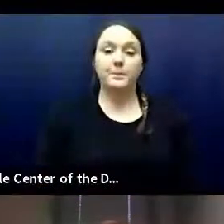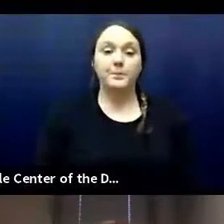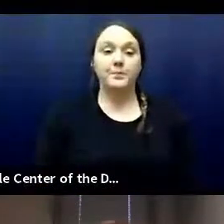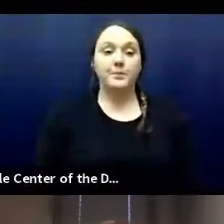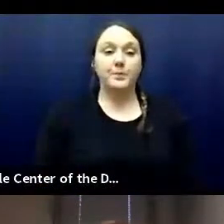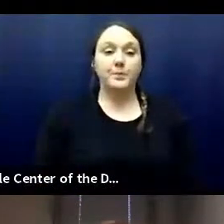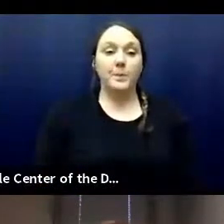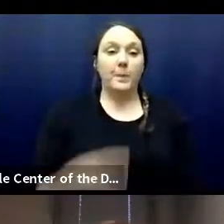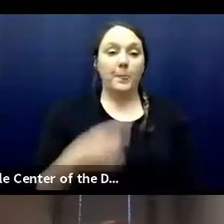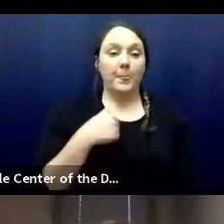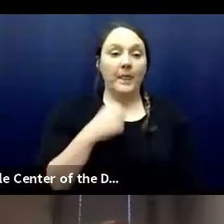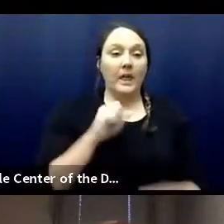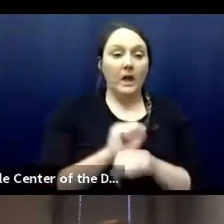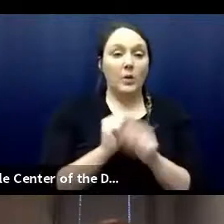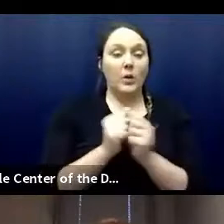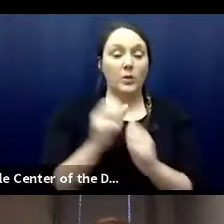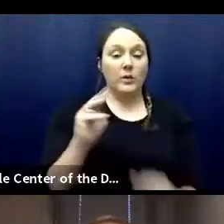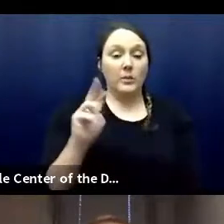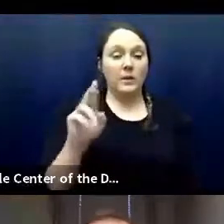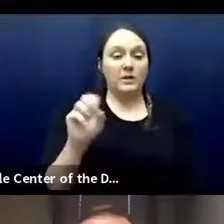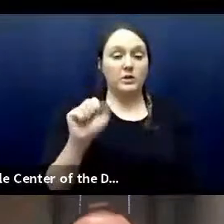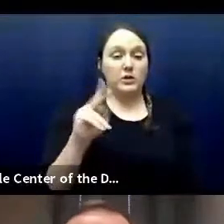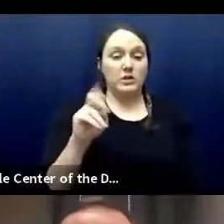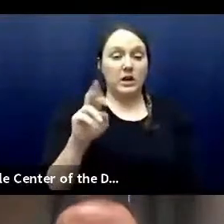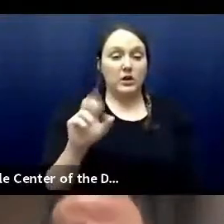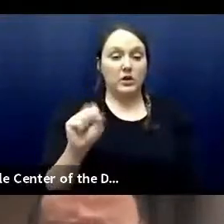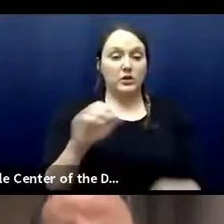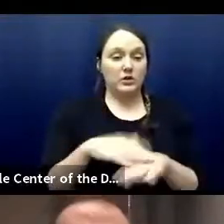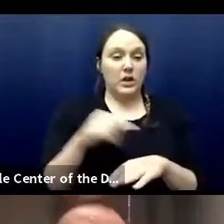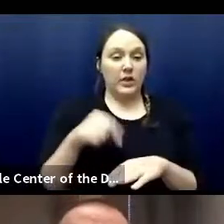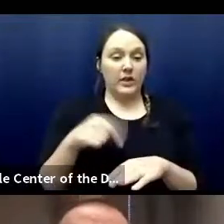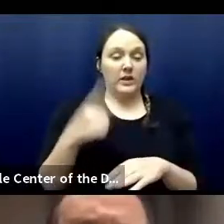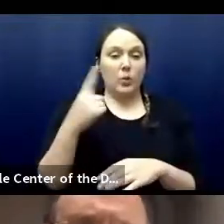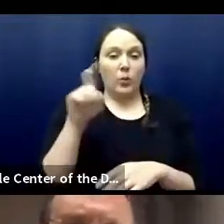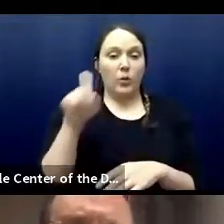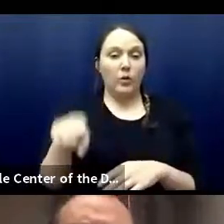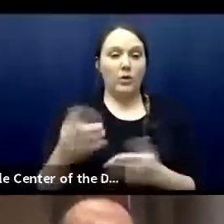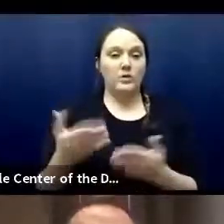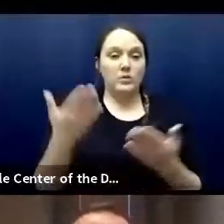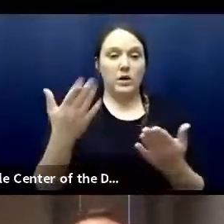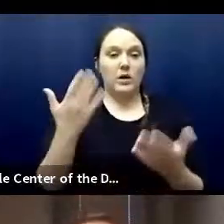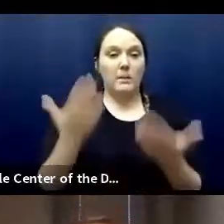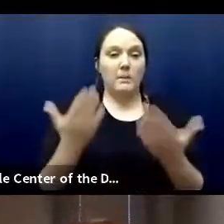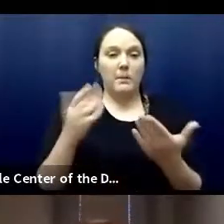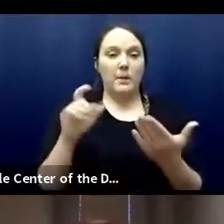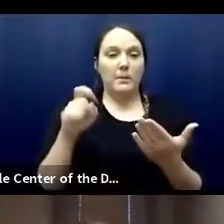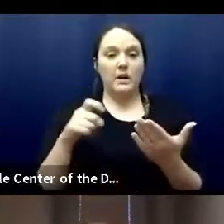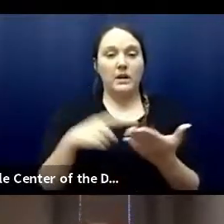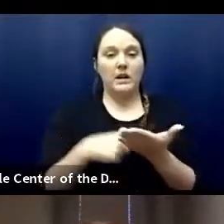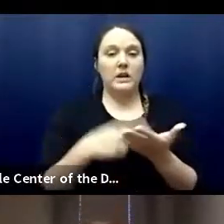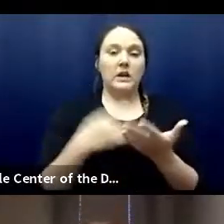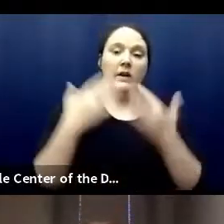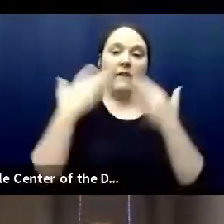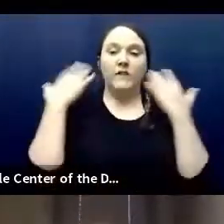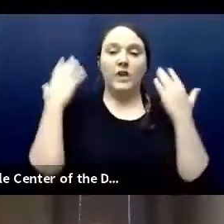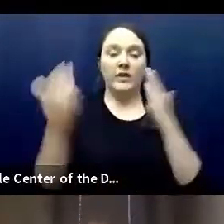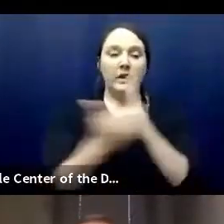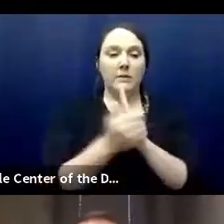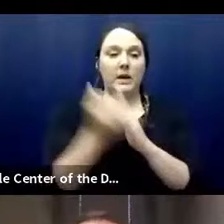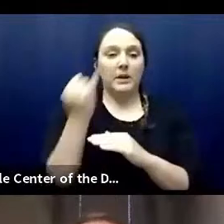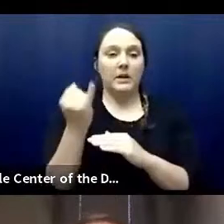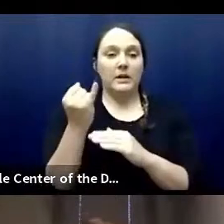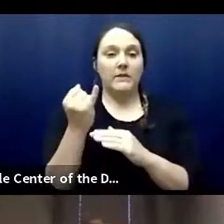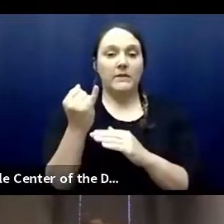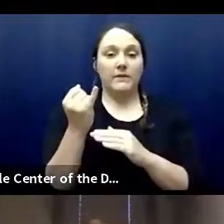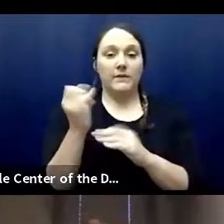As I work with Mr. Sanders on this, there's one question that he brought up to me that we may need to do a friendly amendment for if we get to that. Is